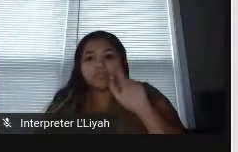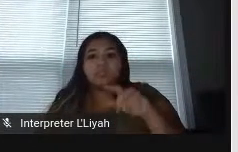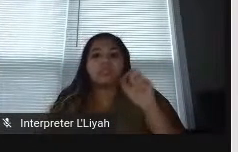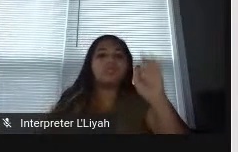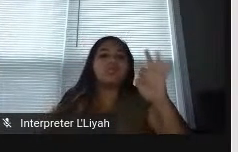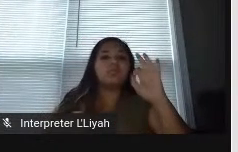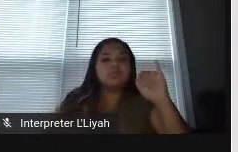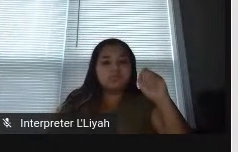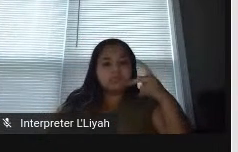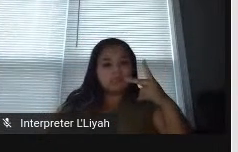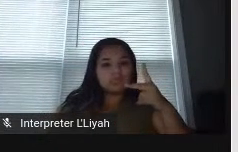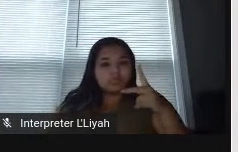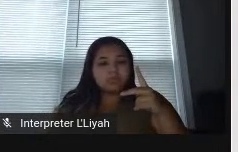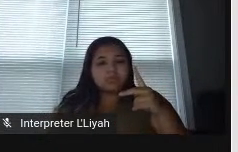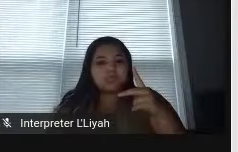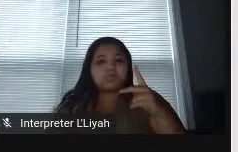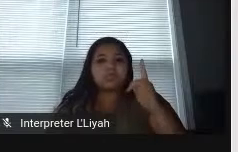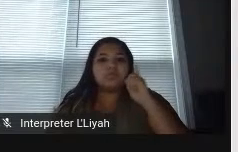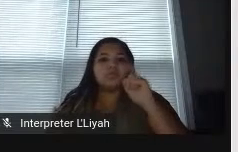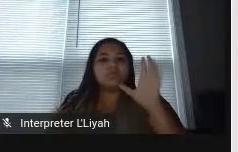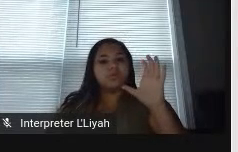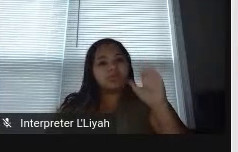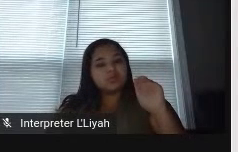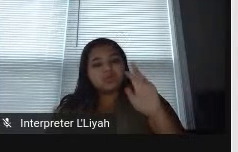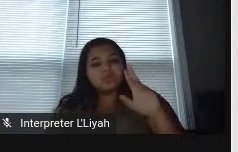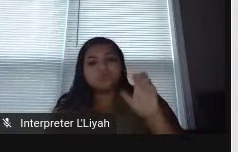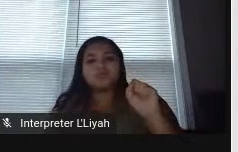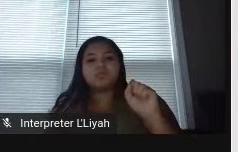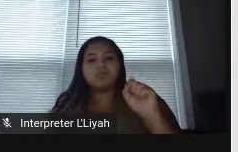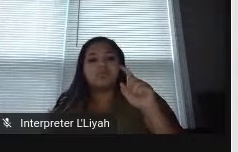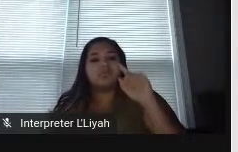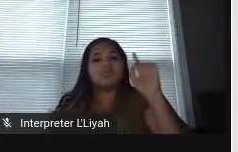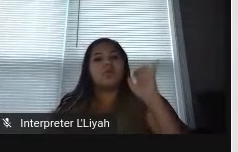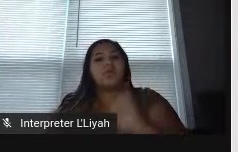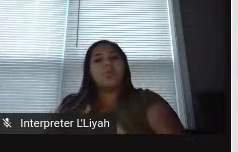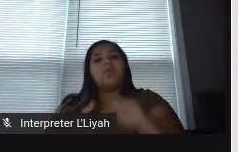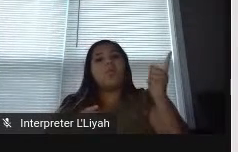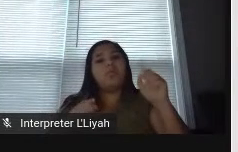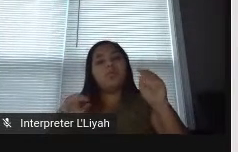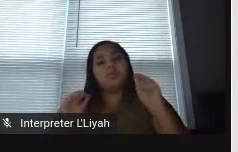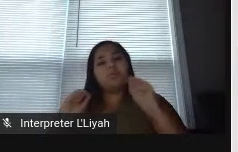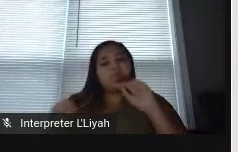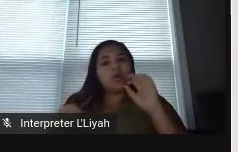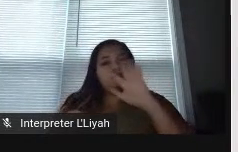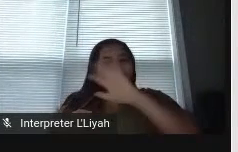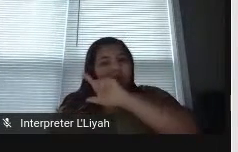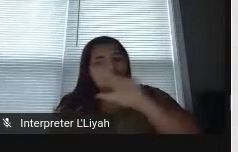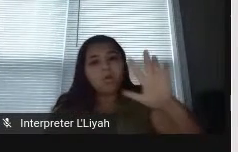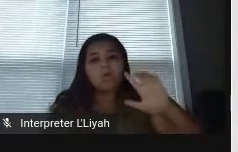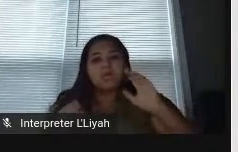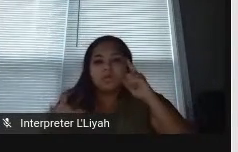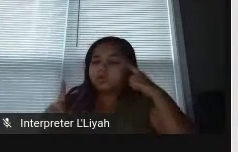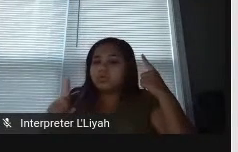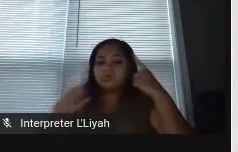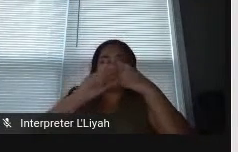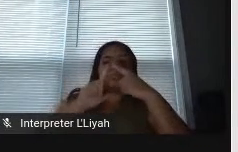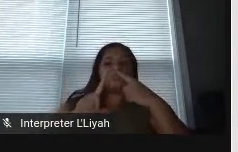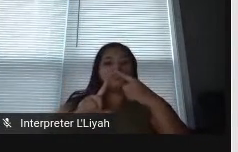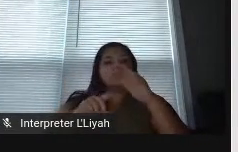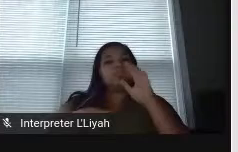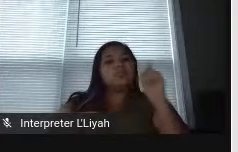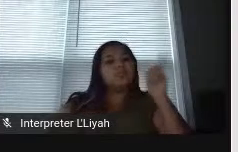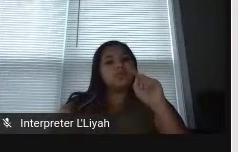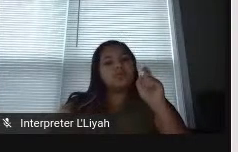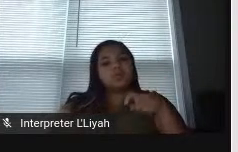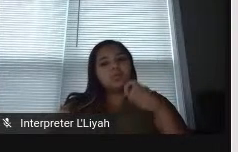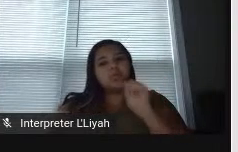development of the IEP occurs. That's where they place all the goals, what they need to work